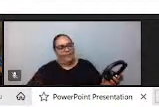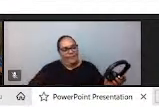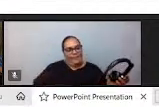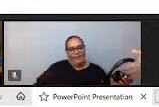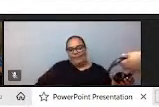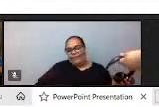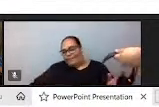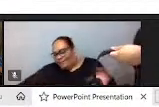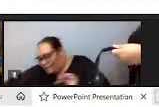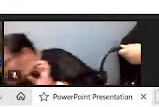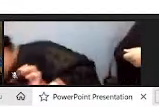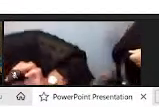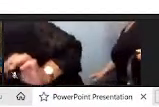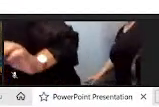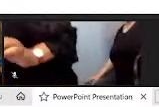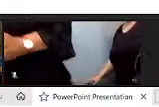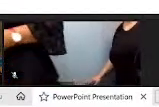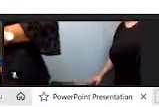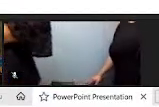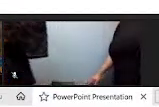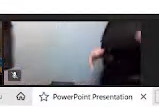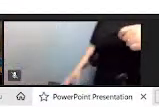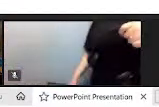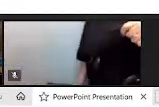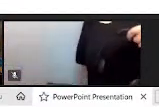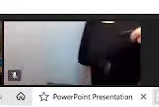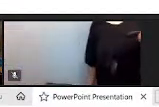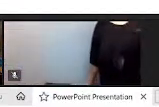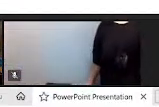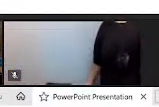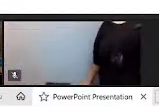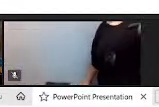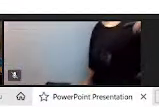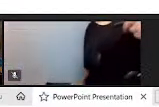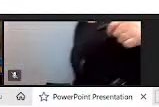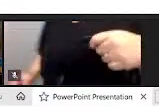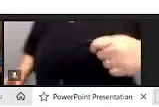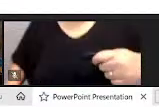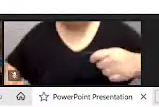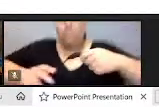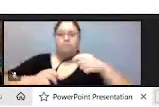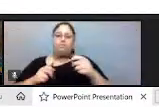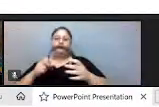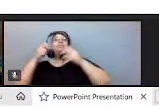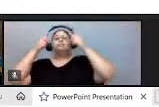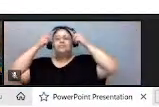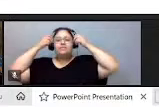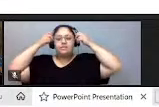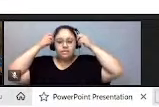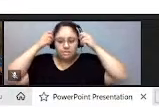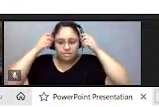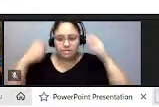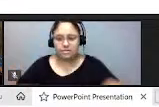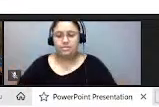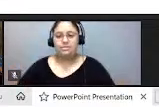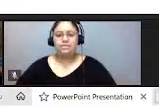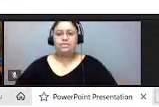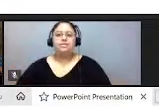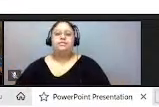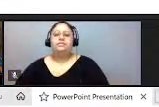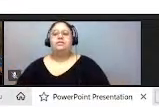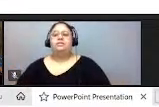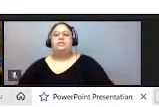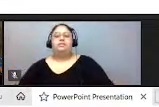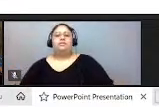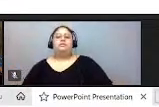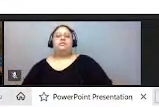possibly phrase that differently going forward um so our birthing services and our moing teams uh we do have three of those